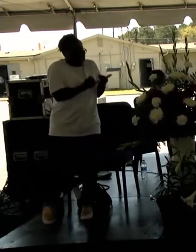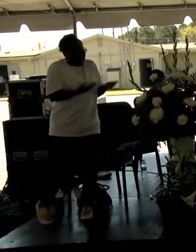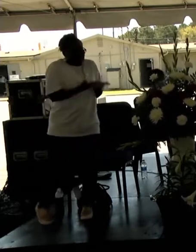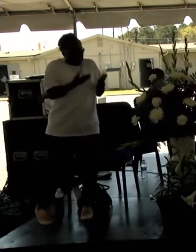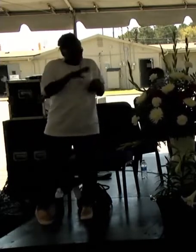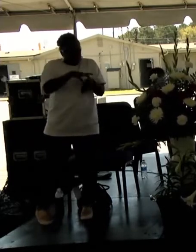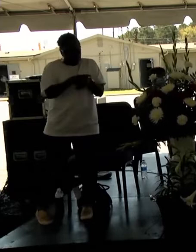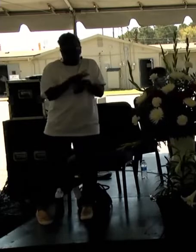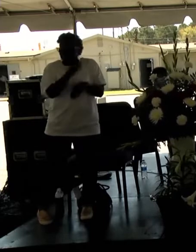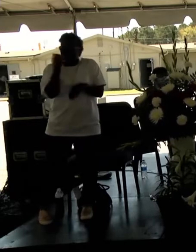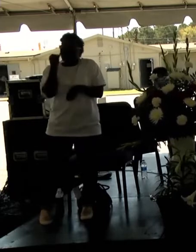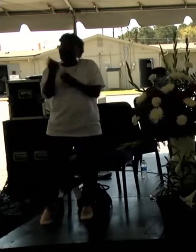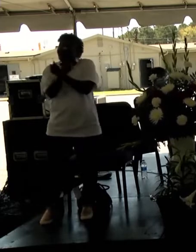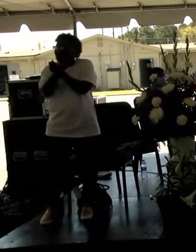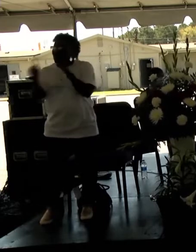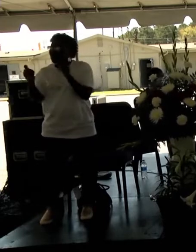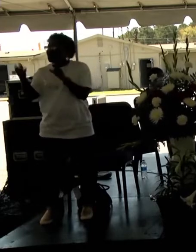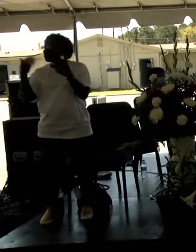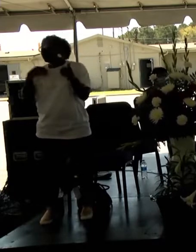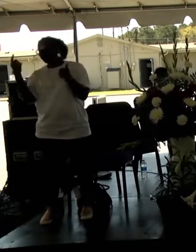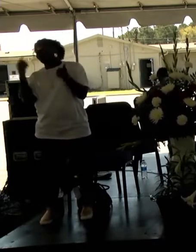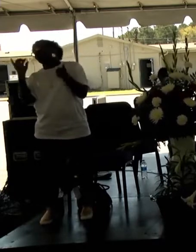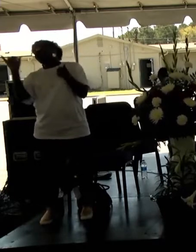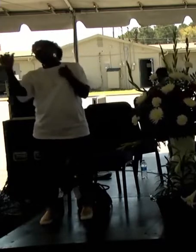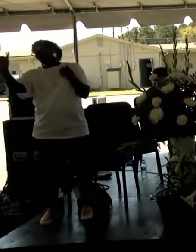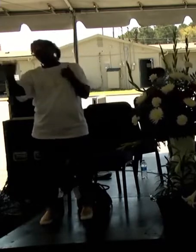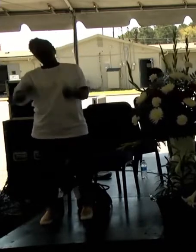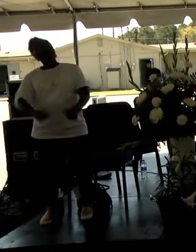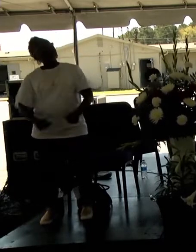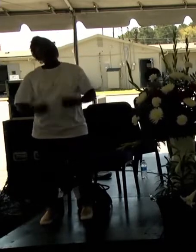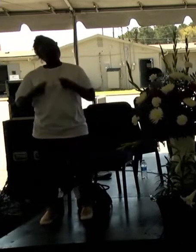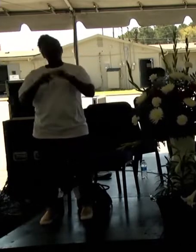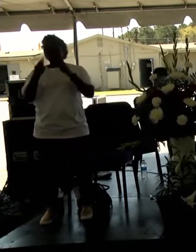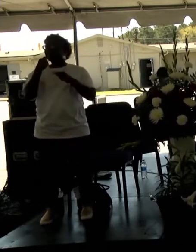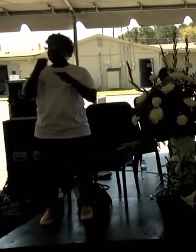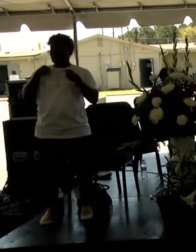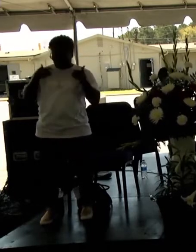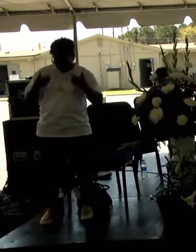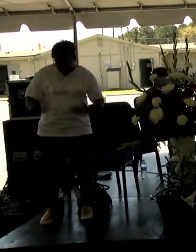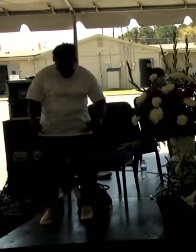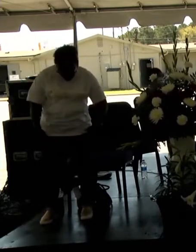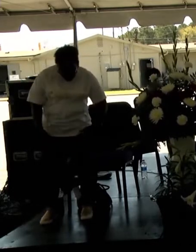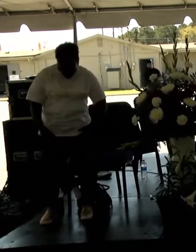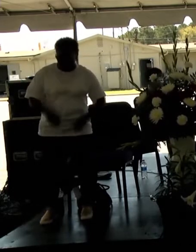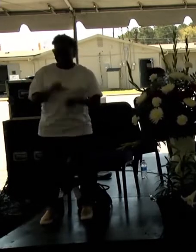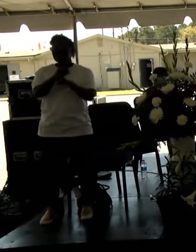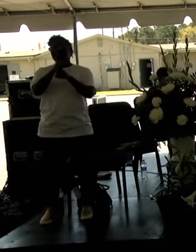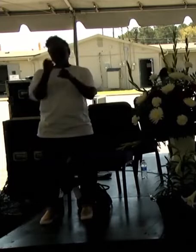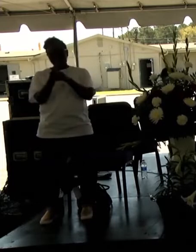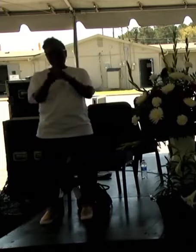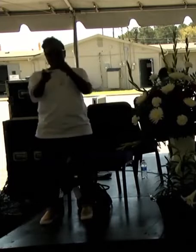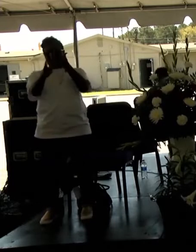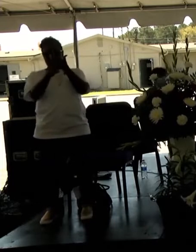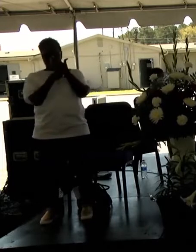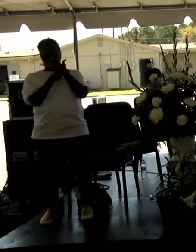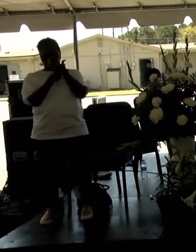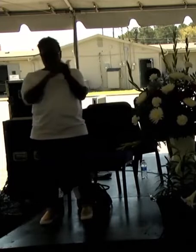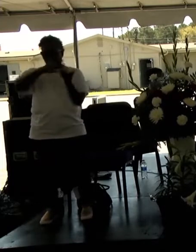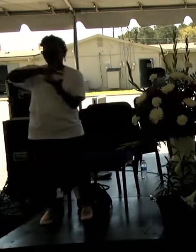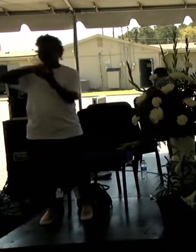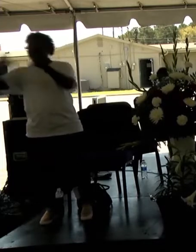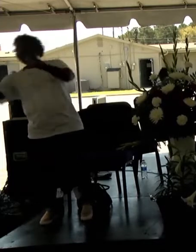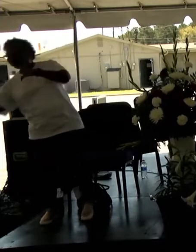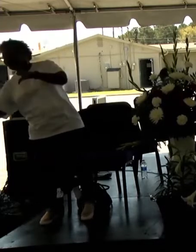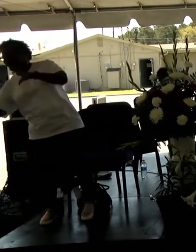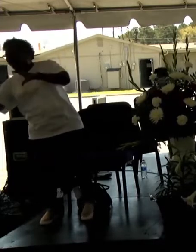And if you're saved, you've got eternal life. But he says, this body, this back, this situation has got messed up. That if